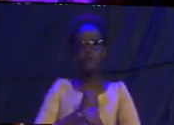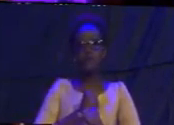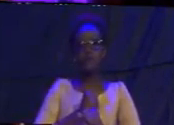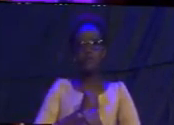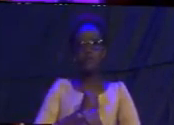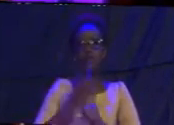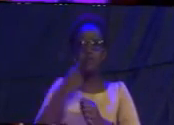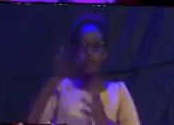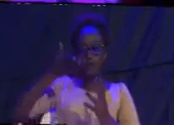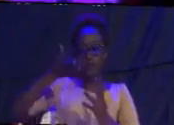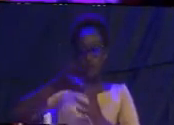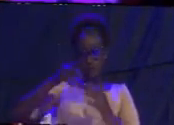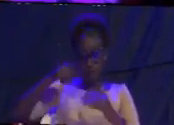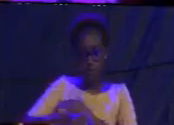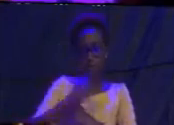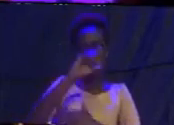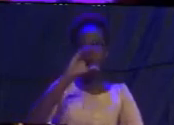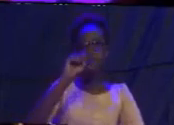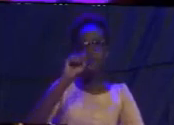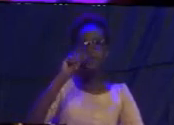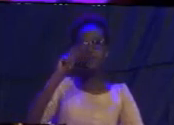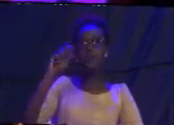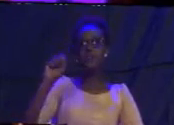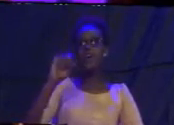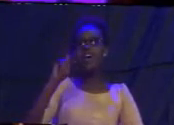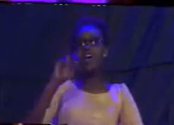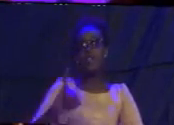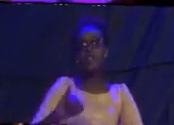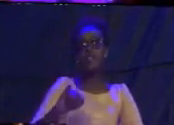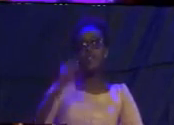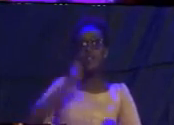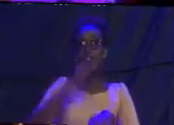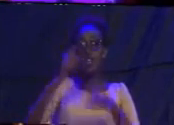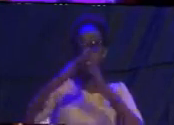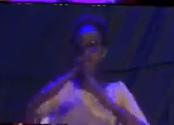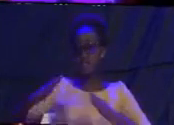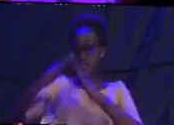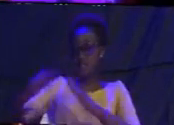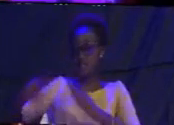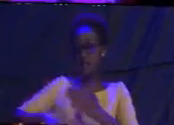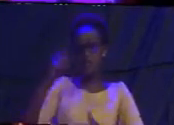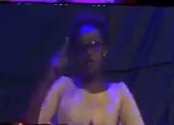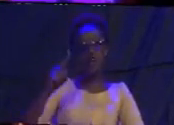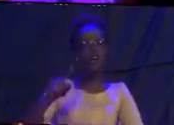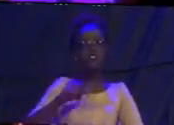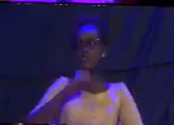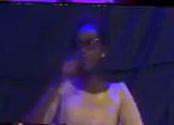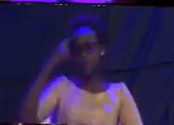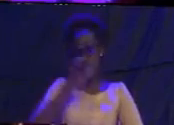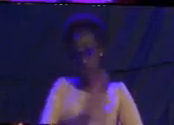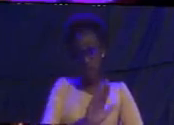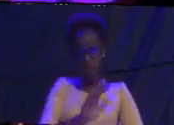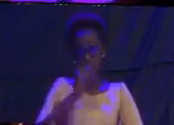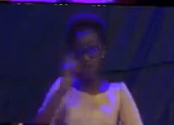operated. Now when they entered Canaan, the first city they conquered, so wow, did not belong